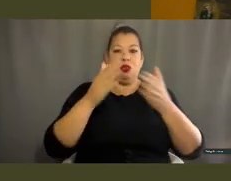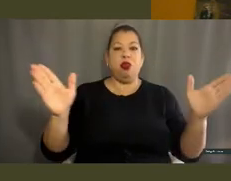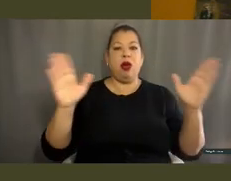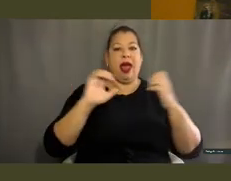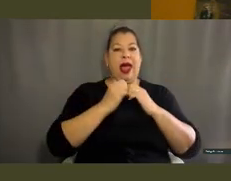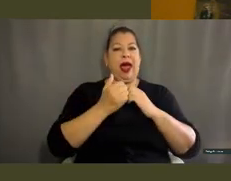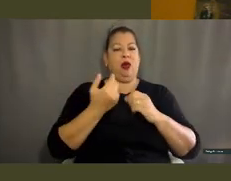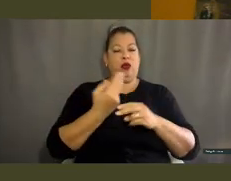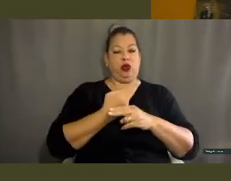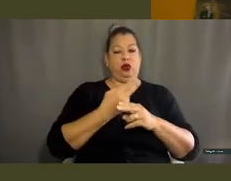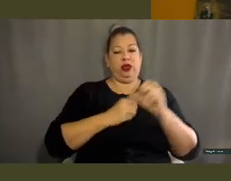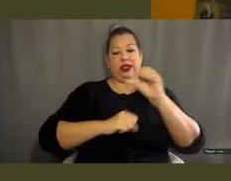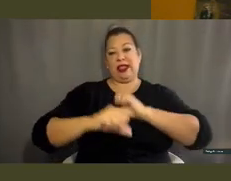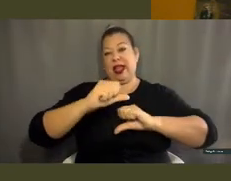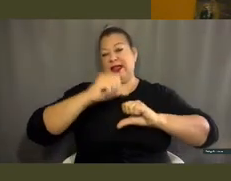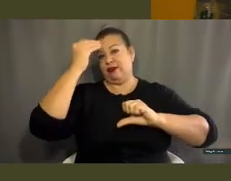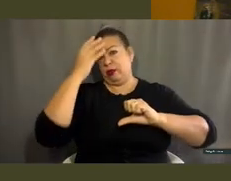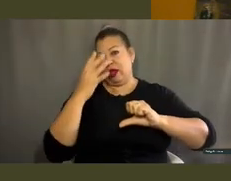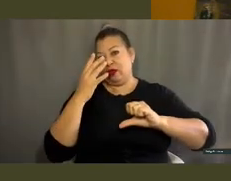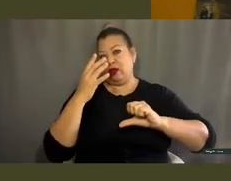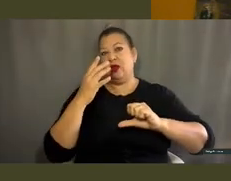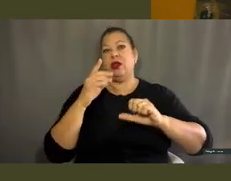It's also Indigenous knowledge as well.